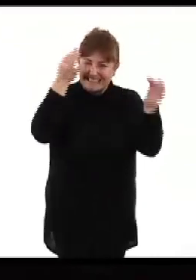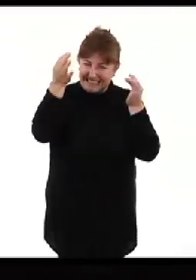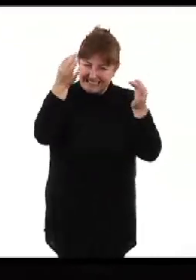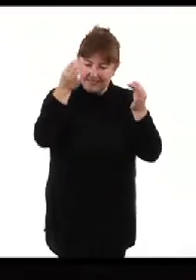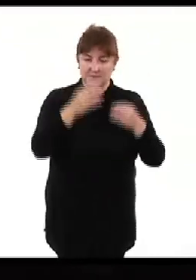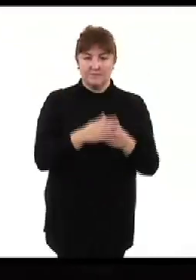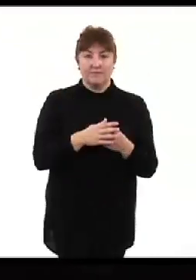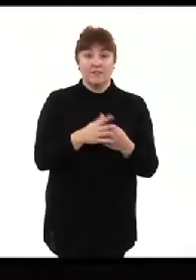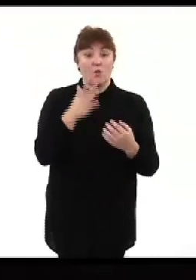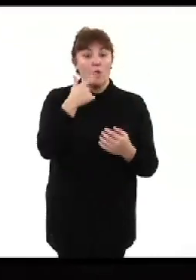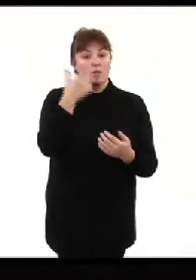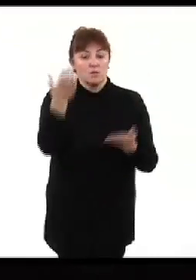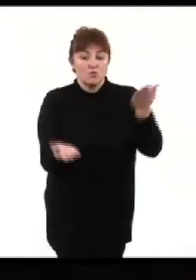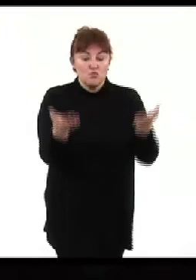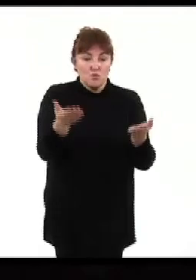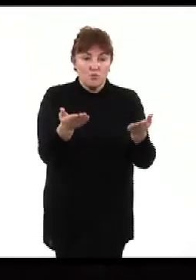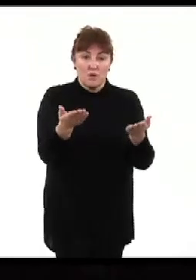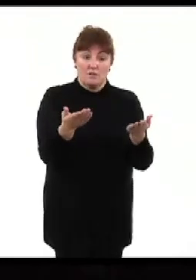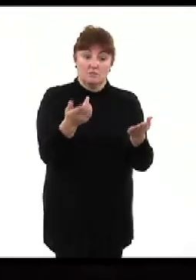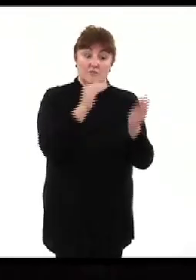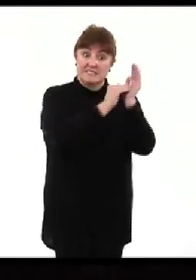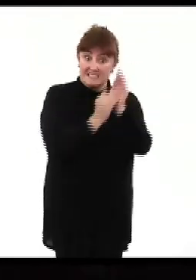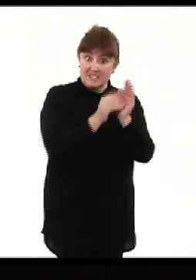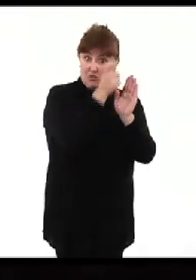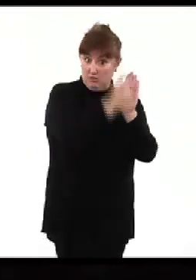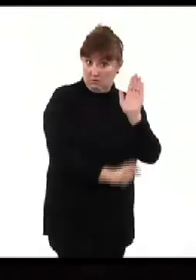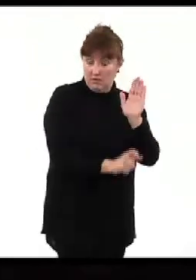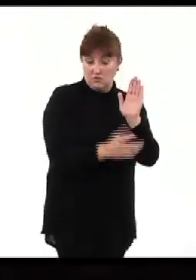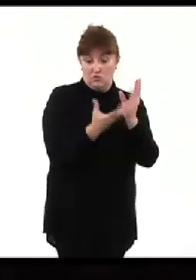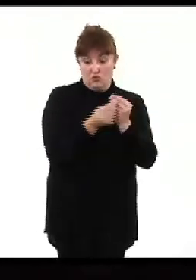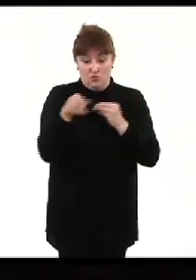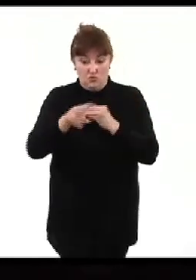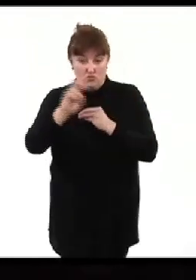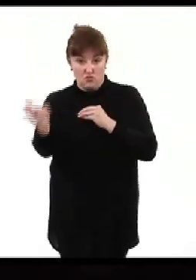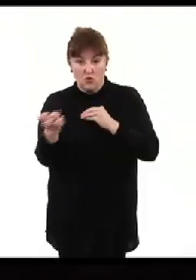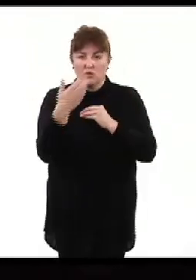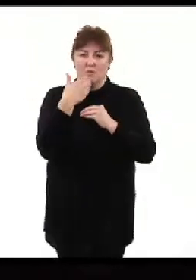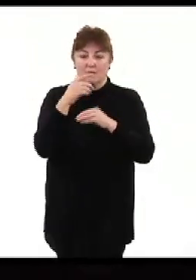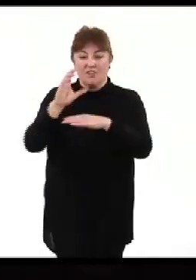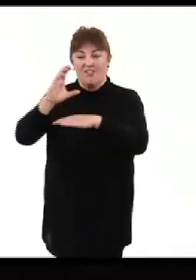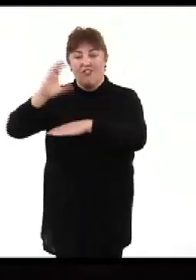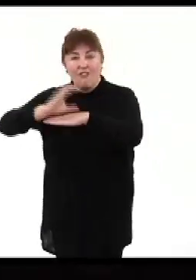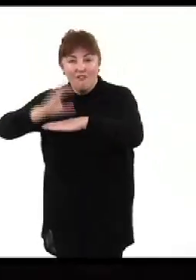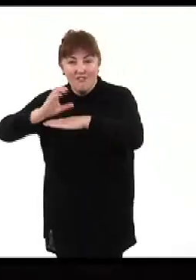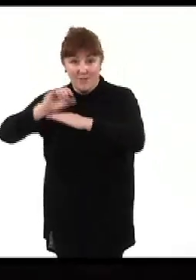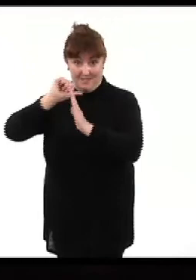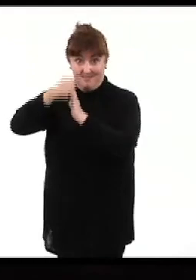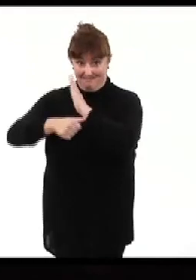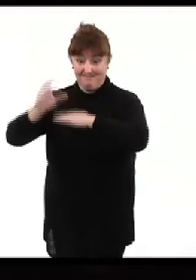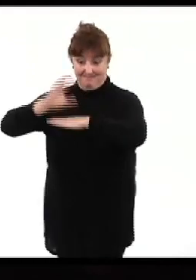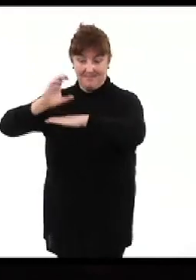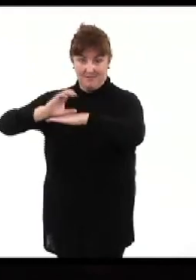compare lexical signs to these what are called classifier hand shapes, so in these